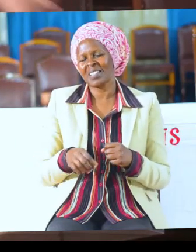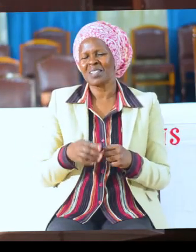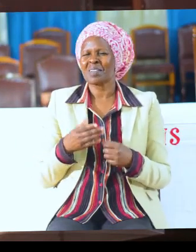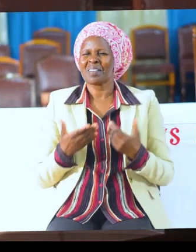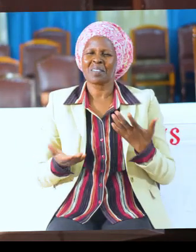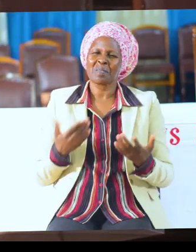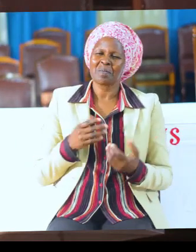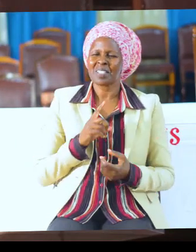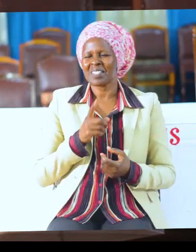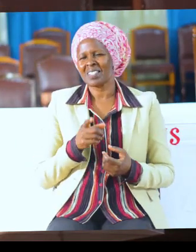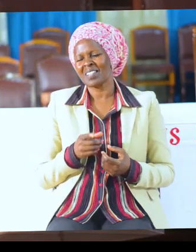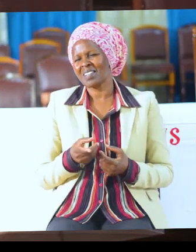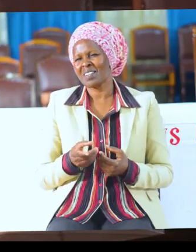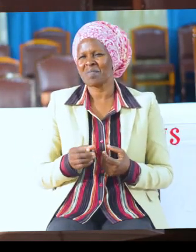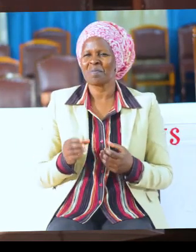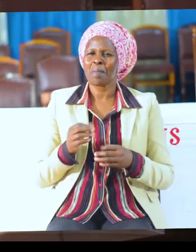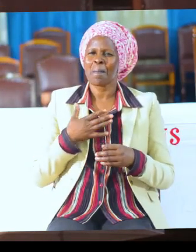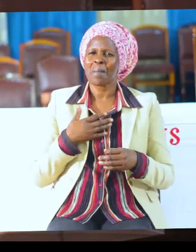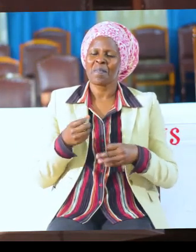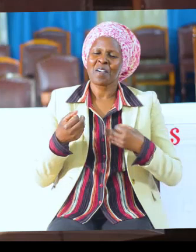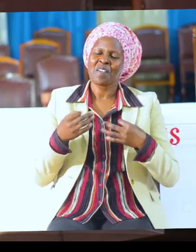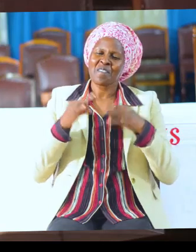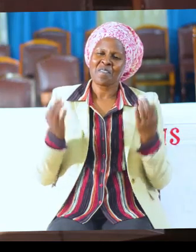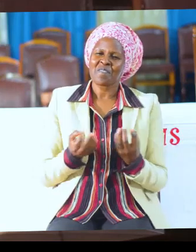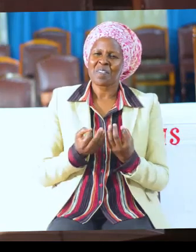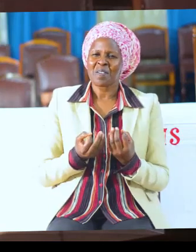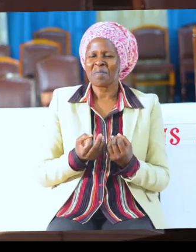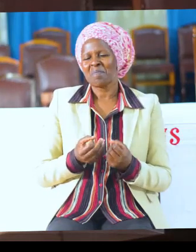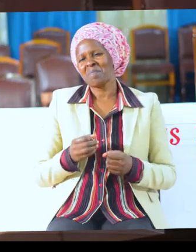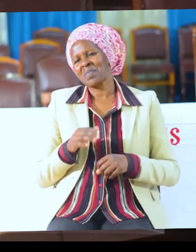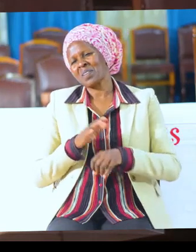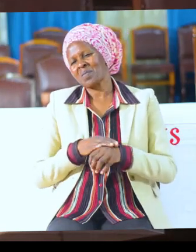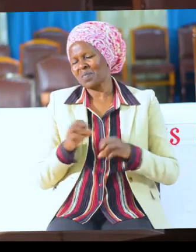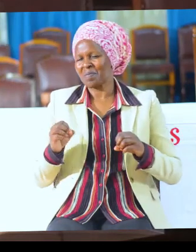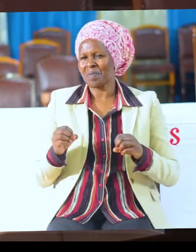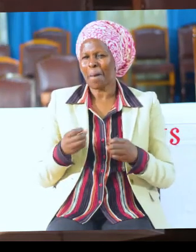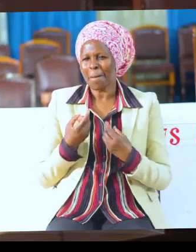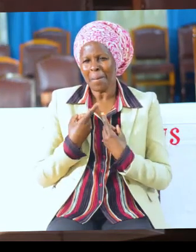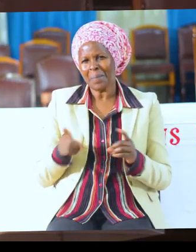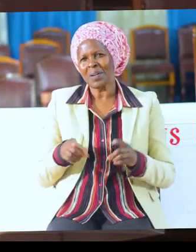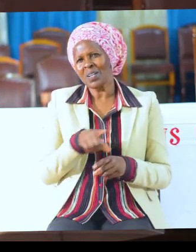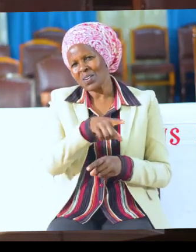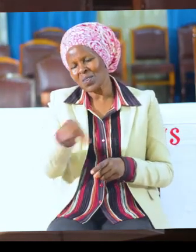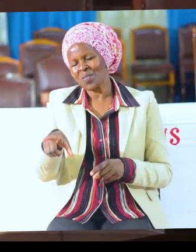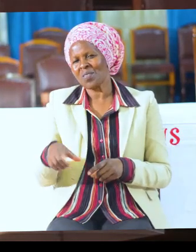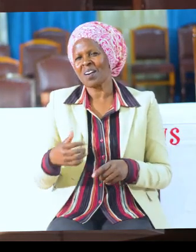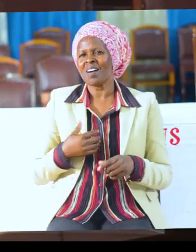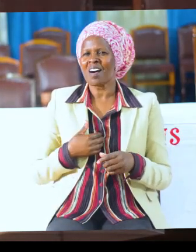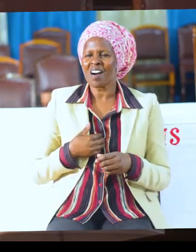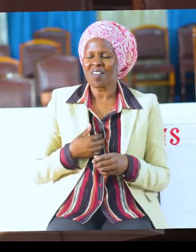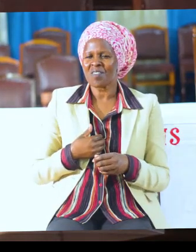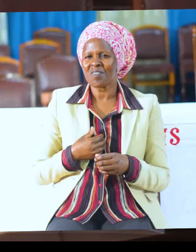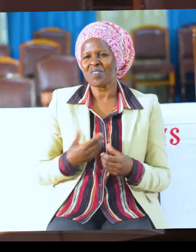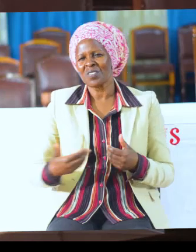my family is not as good as I may want it to be, but you have a family. You have, you know, you are a spouse, or